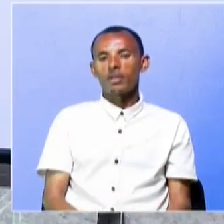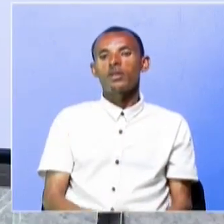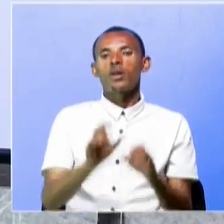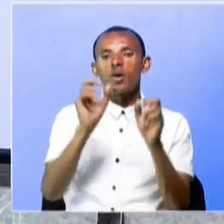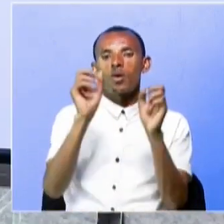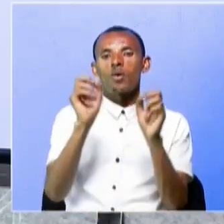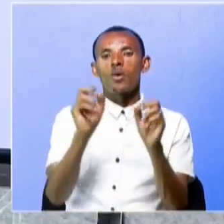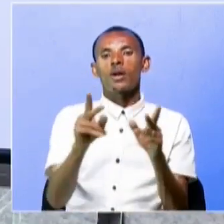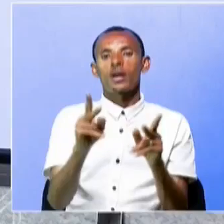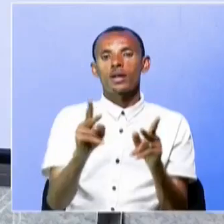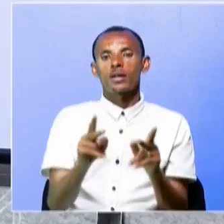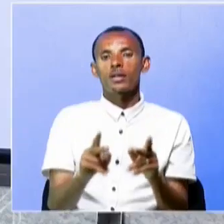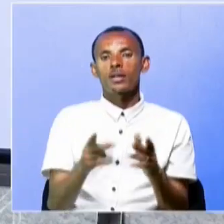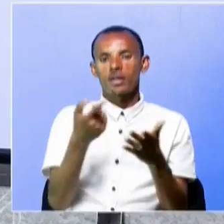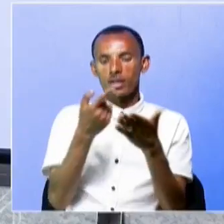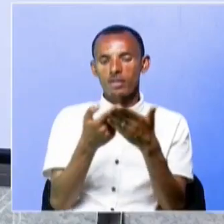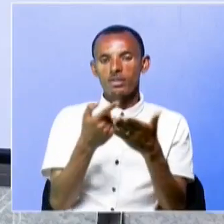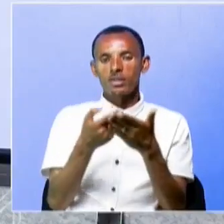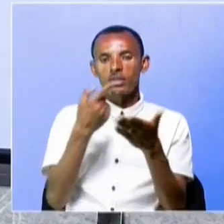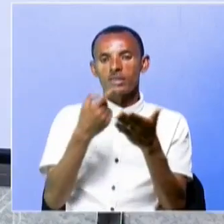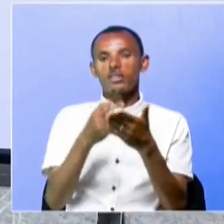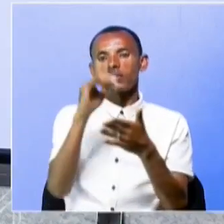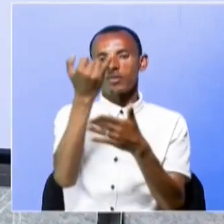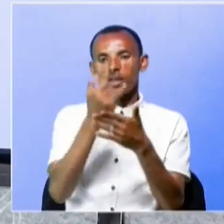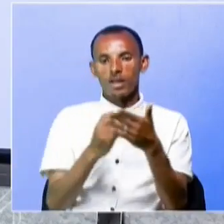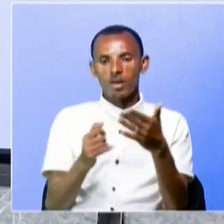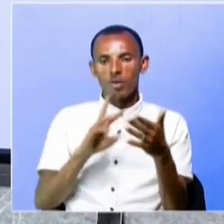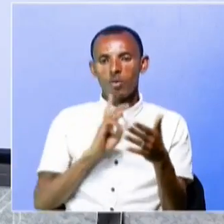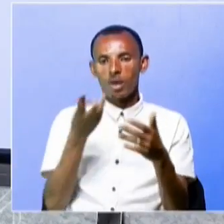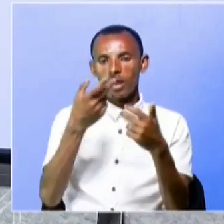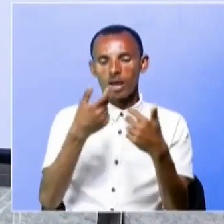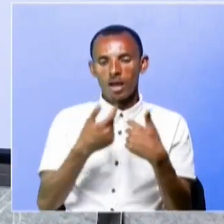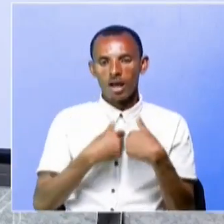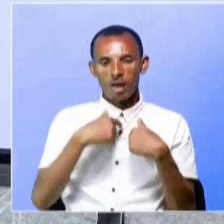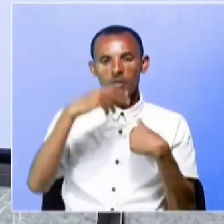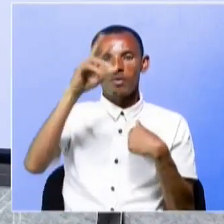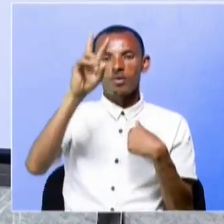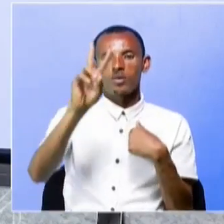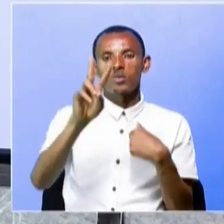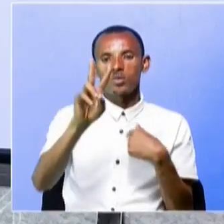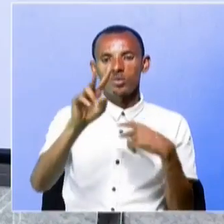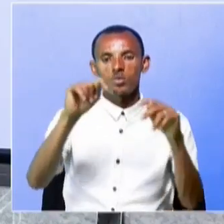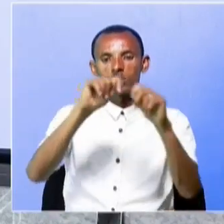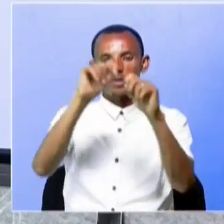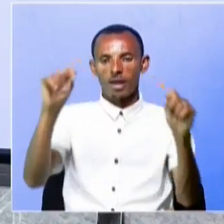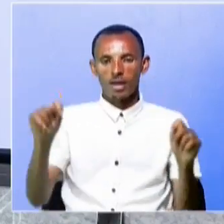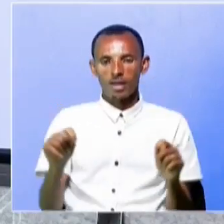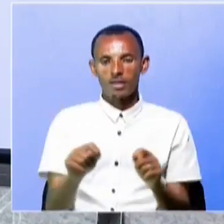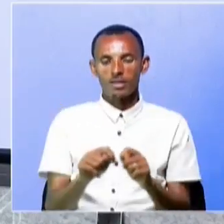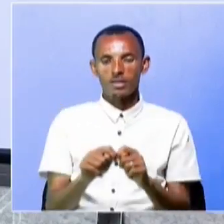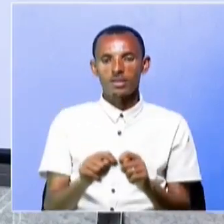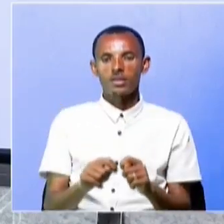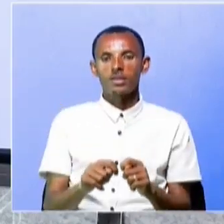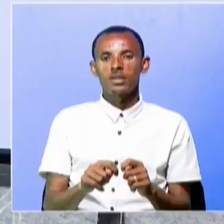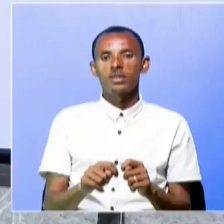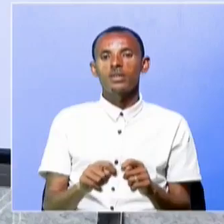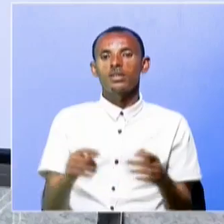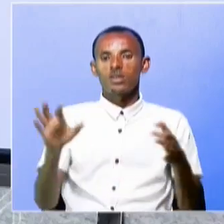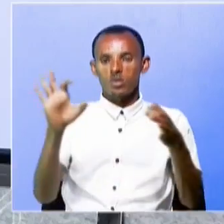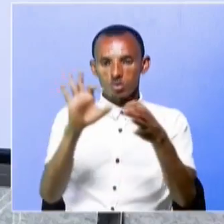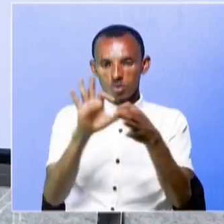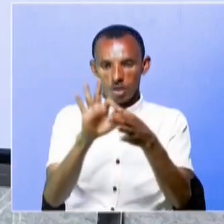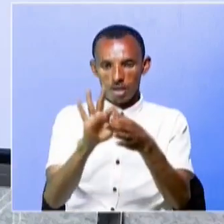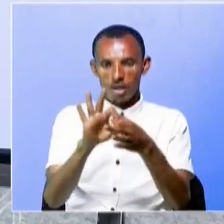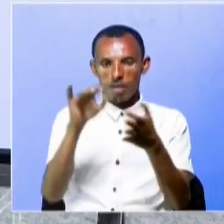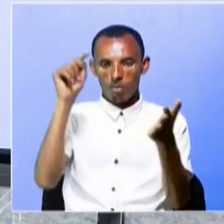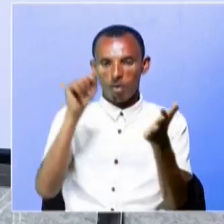Okay, here in this figure we have two triangles joined at some